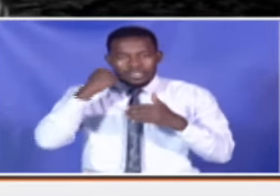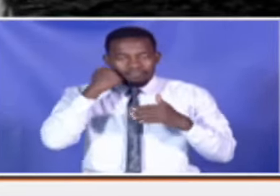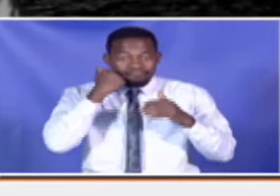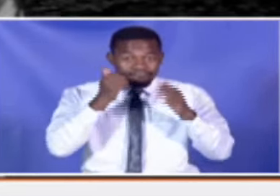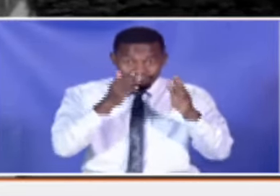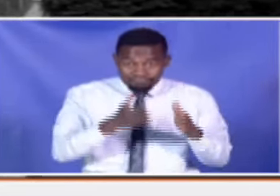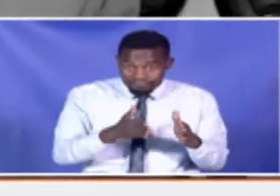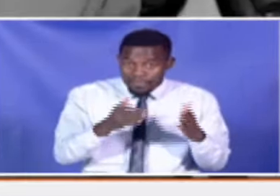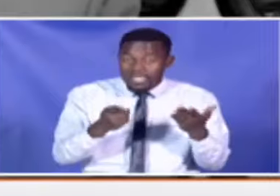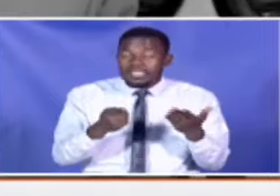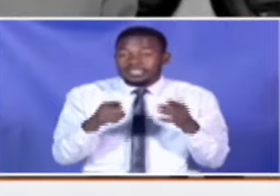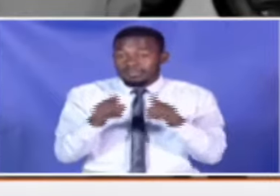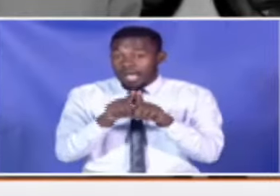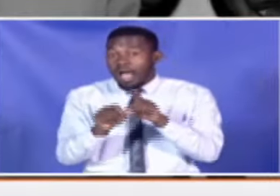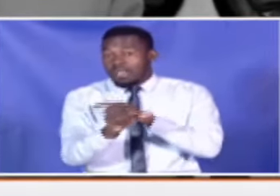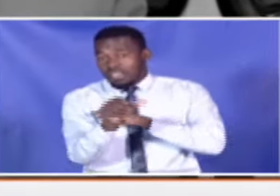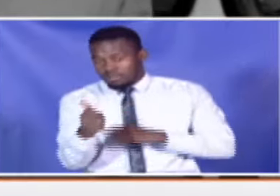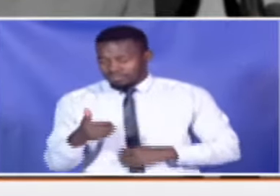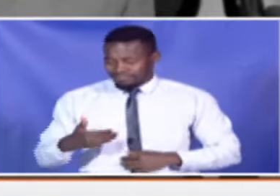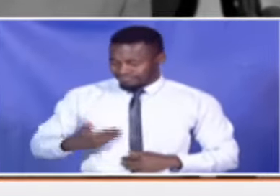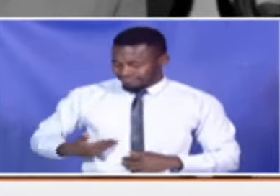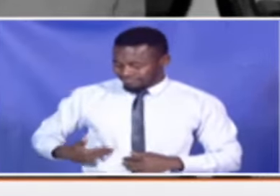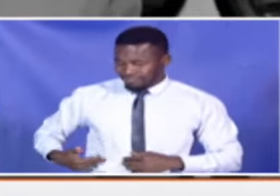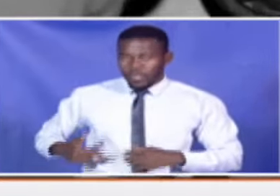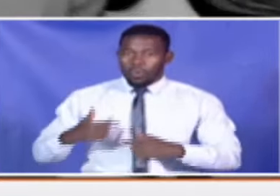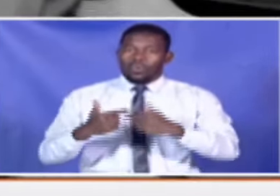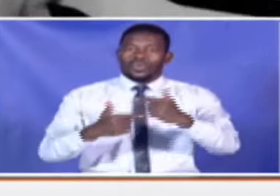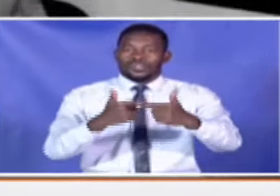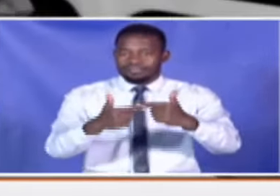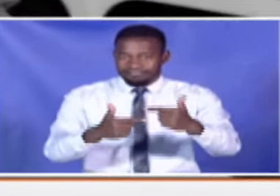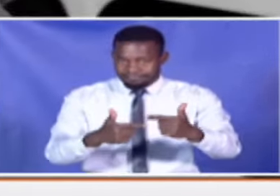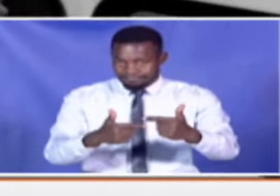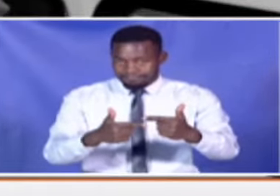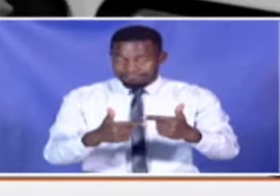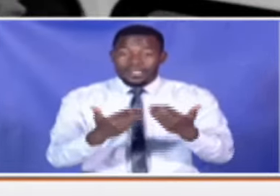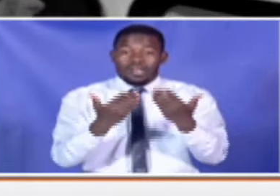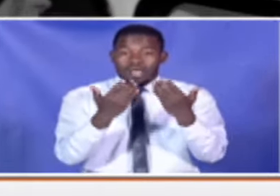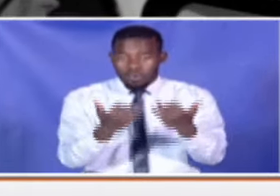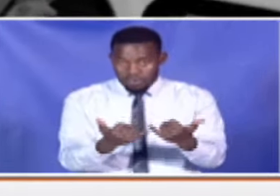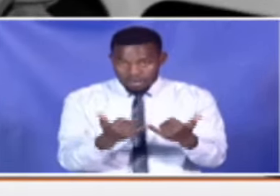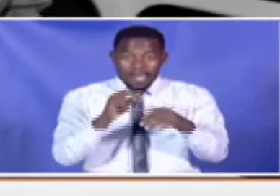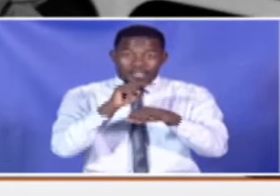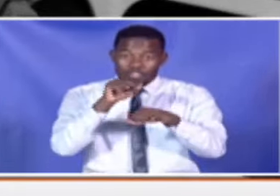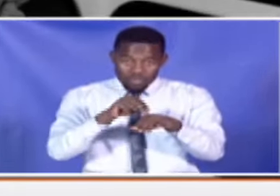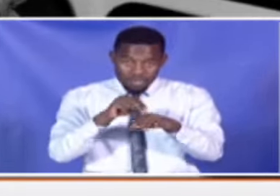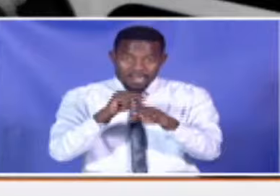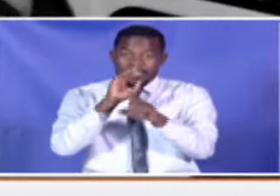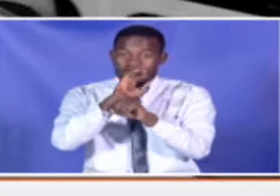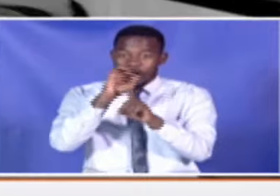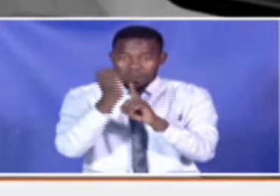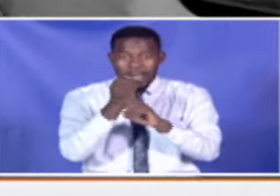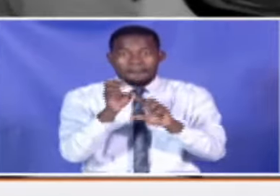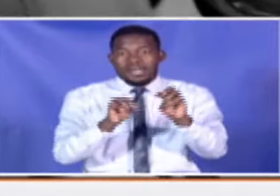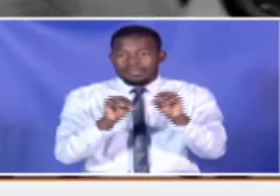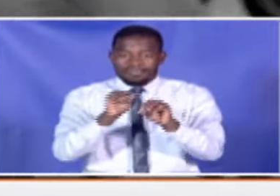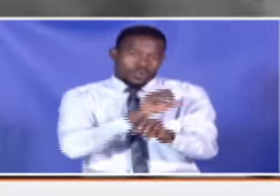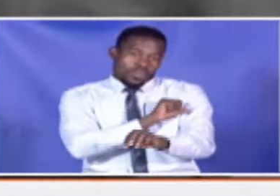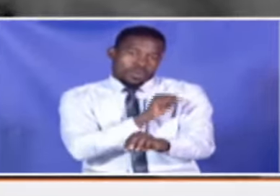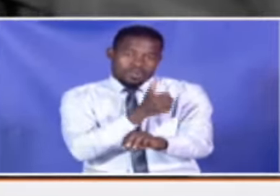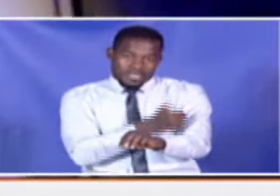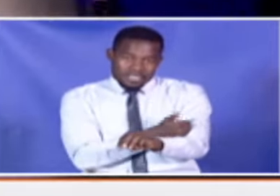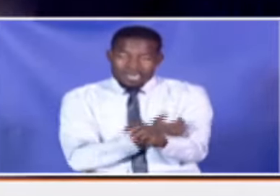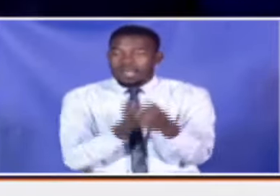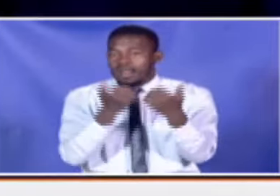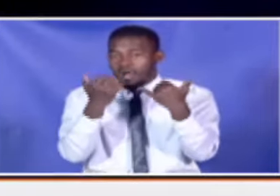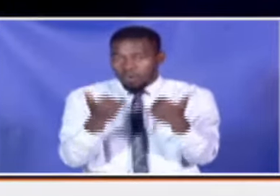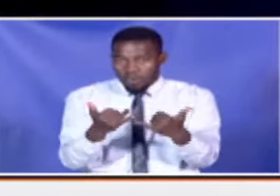while surgeries for some of the fire victims are going on. So far, the National Environment Management Authority, NEMA, has